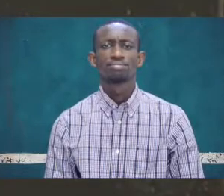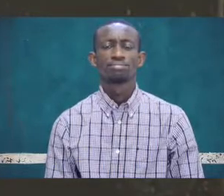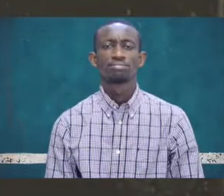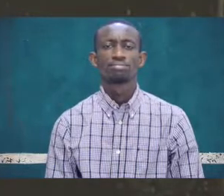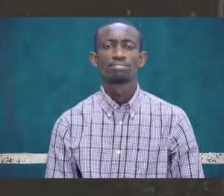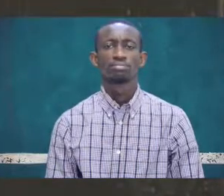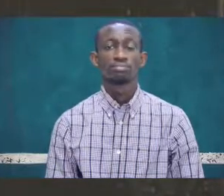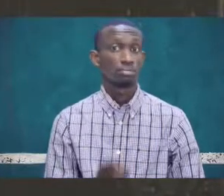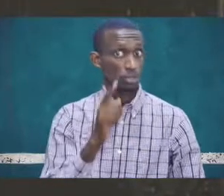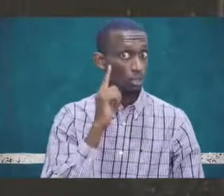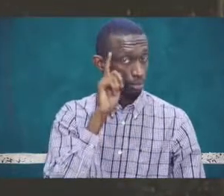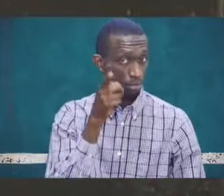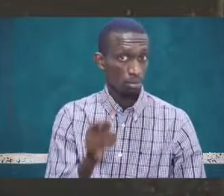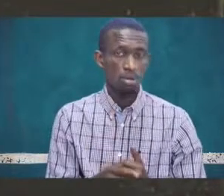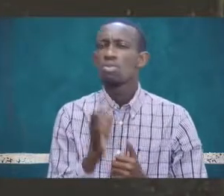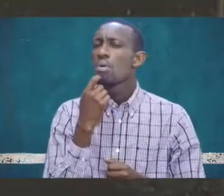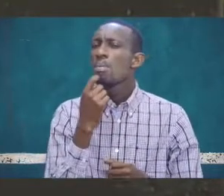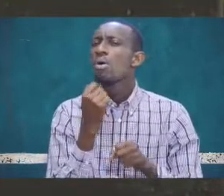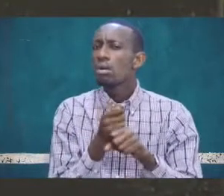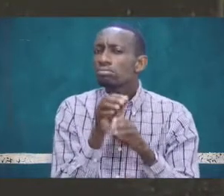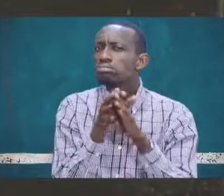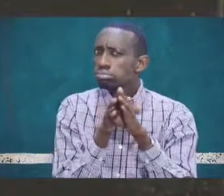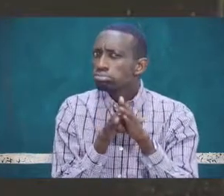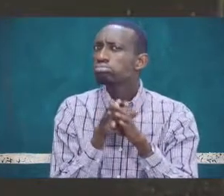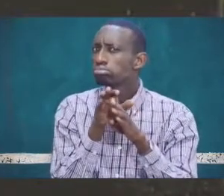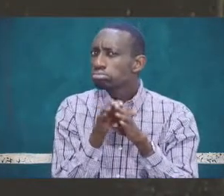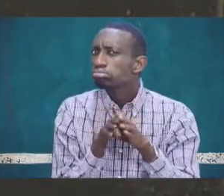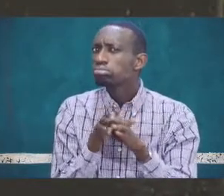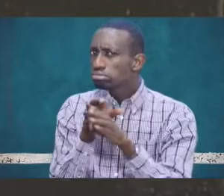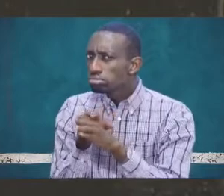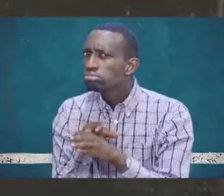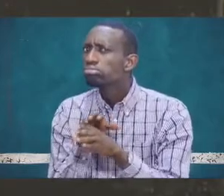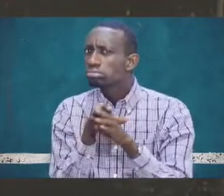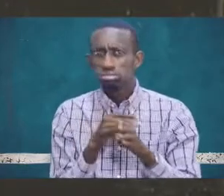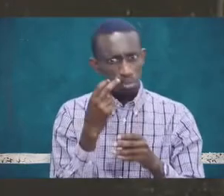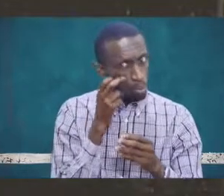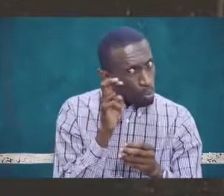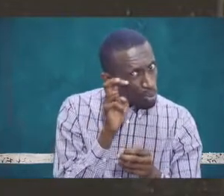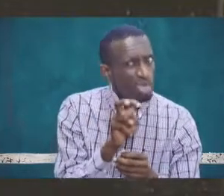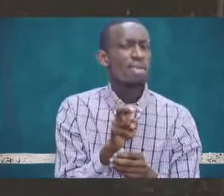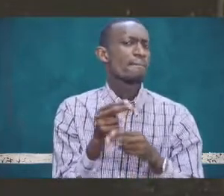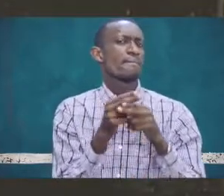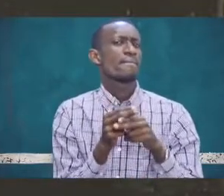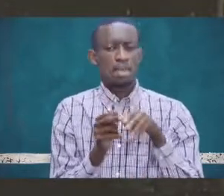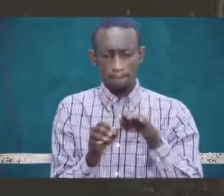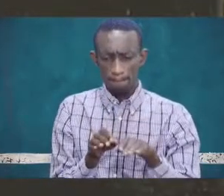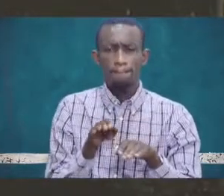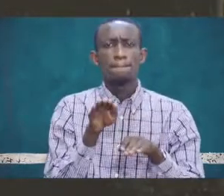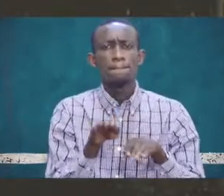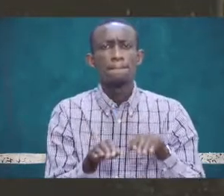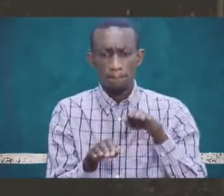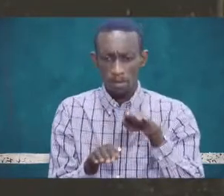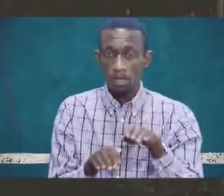Consider so we have to go slowly and look at the steps one by one from step number 1. So we have the